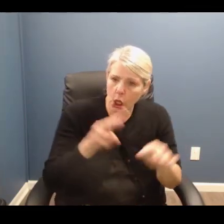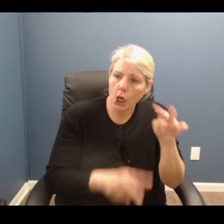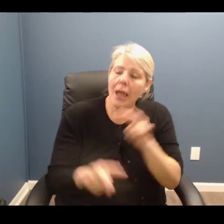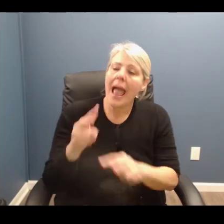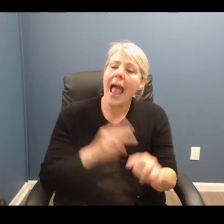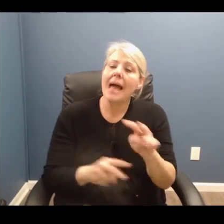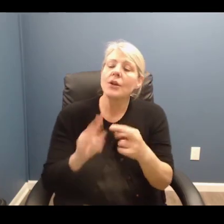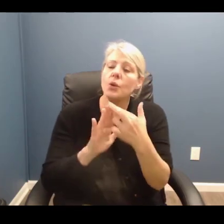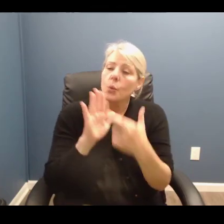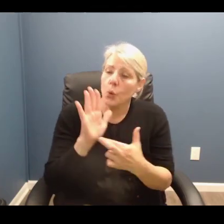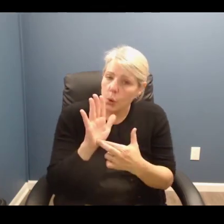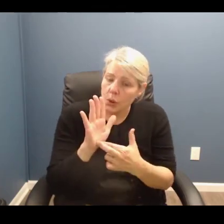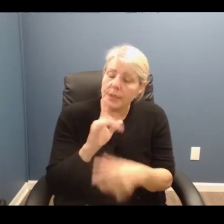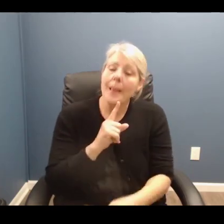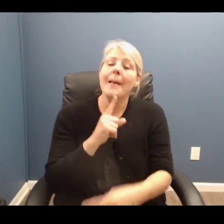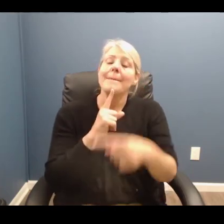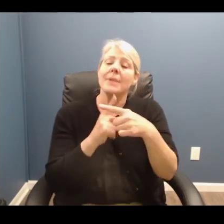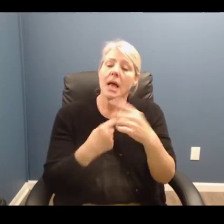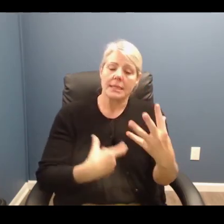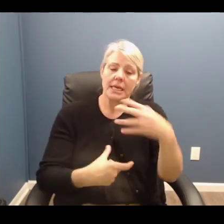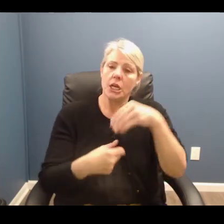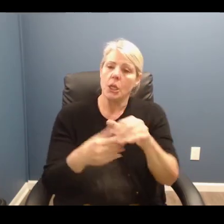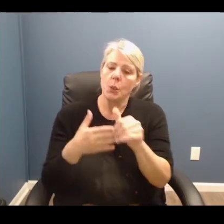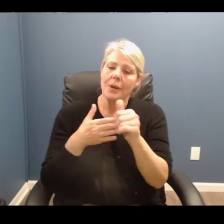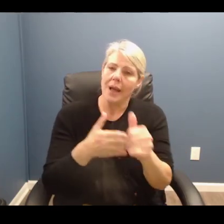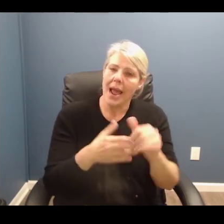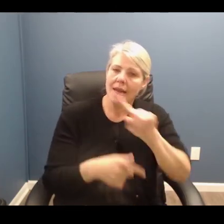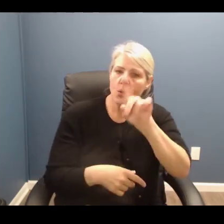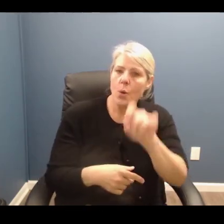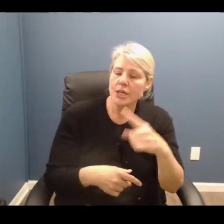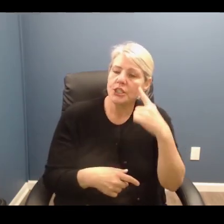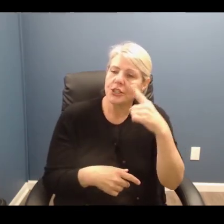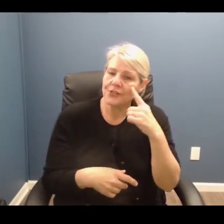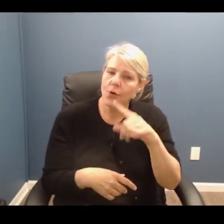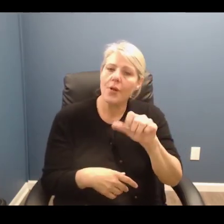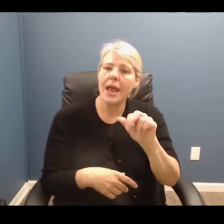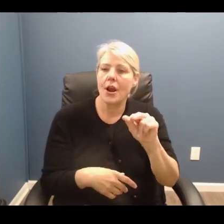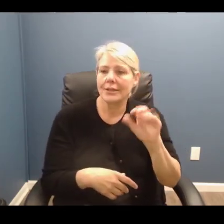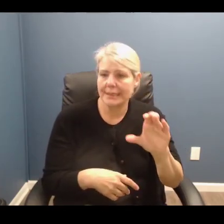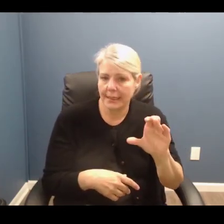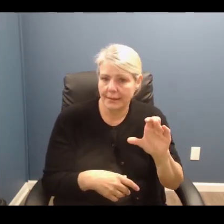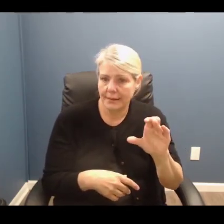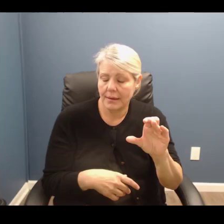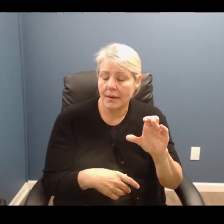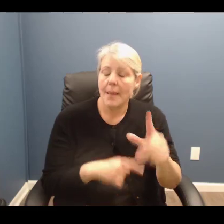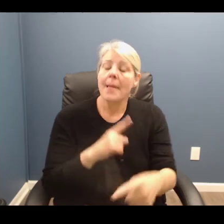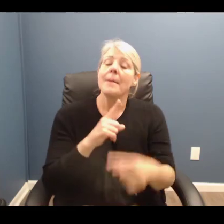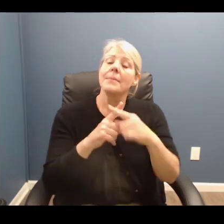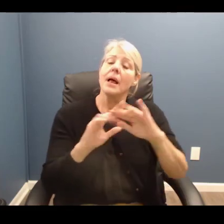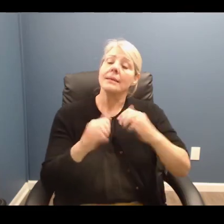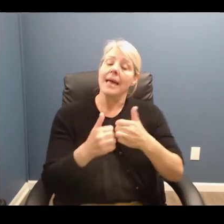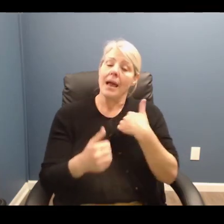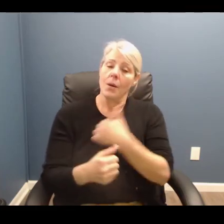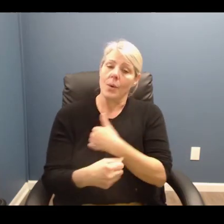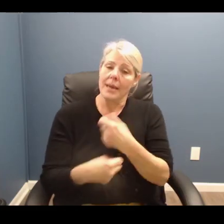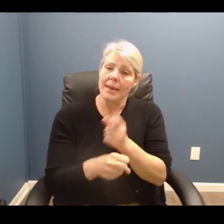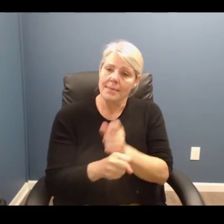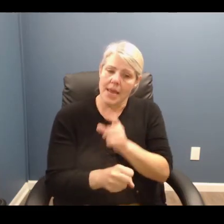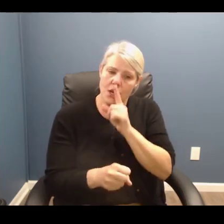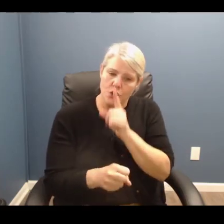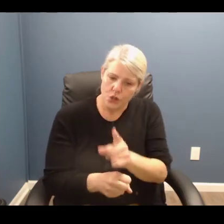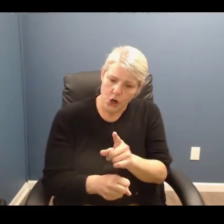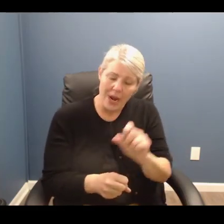for each factor along with guiding questions for the ARC and considering each factor, and how to ensure if